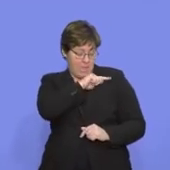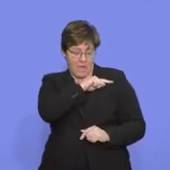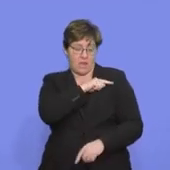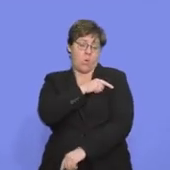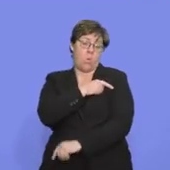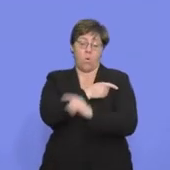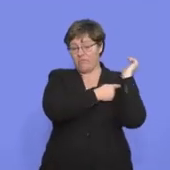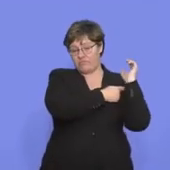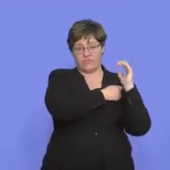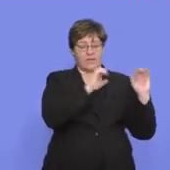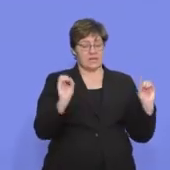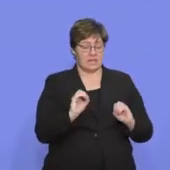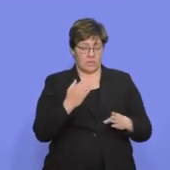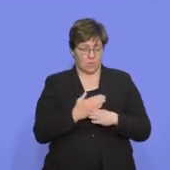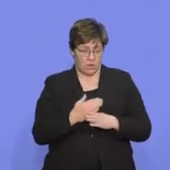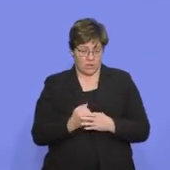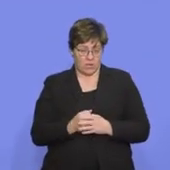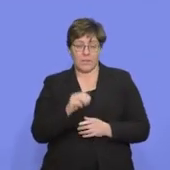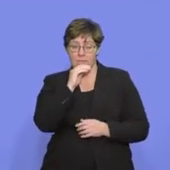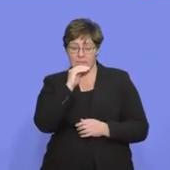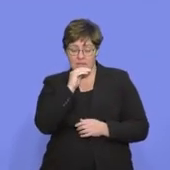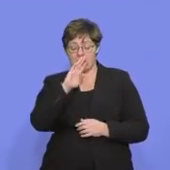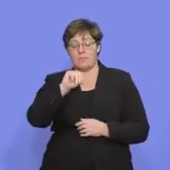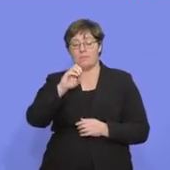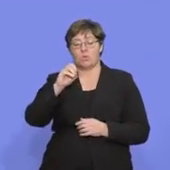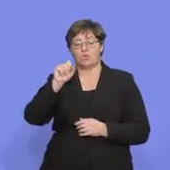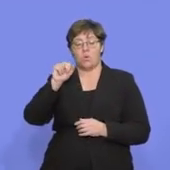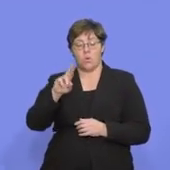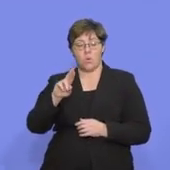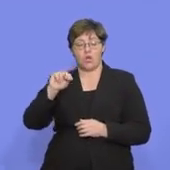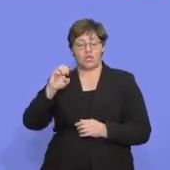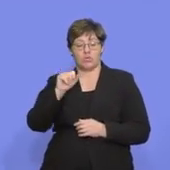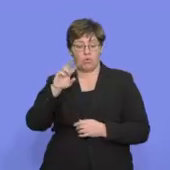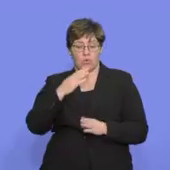anything. That means that your motor neuron is not working.